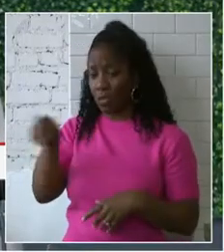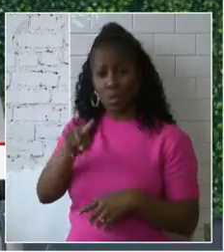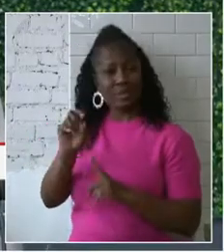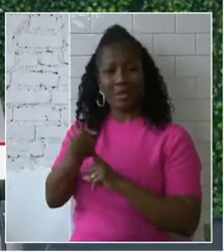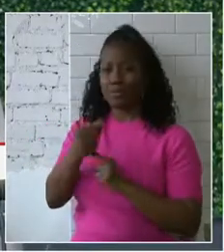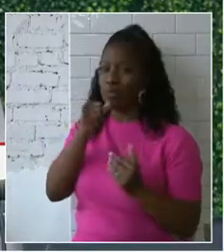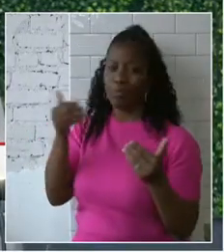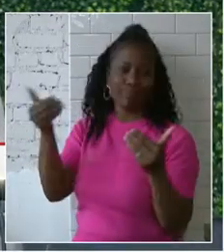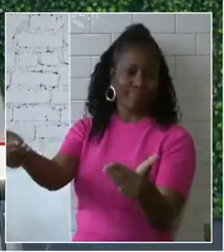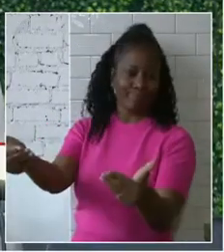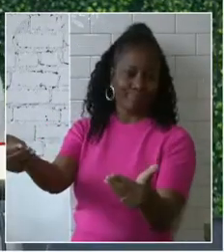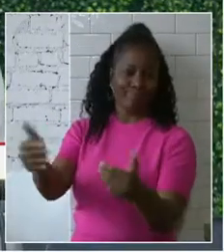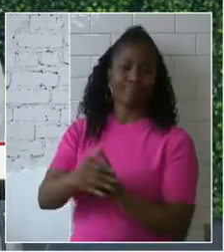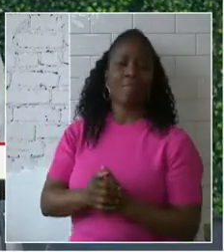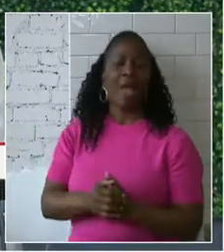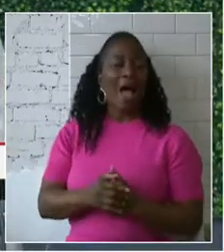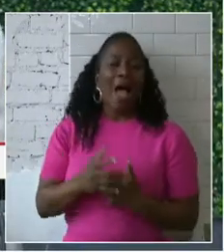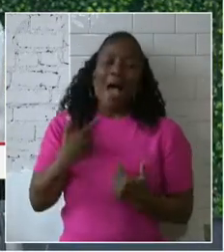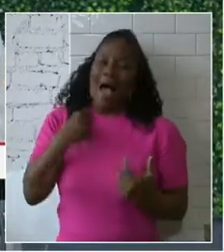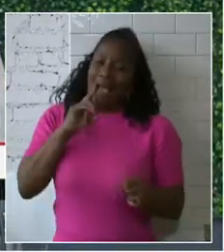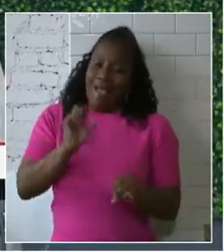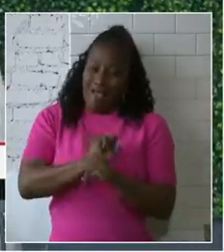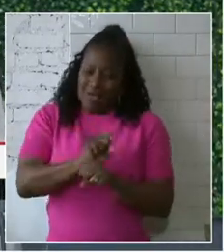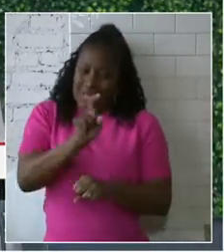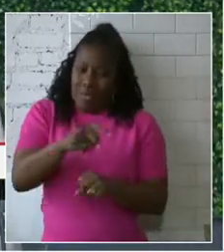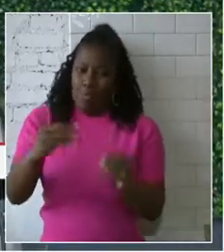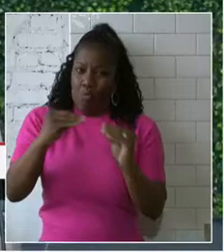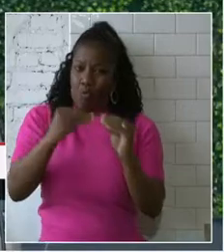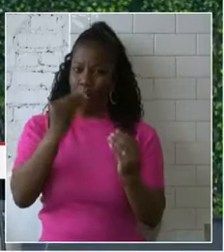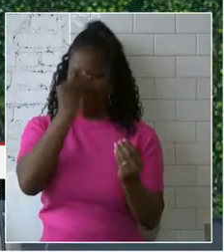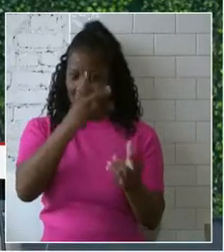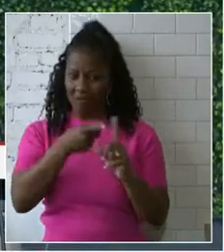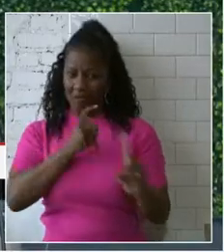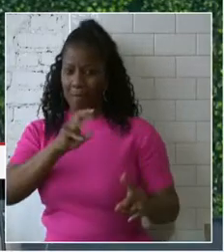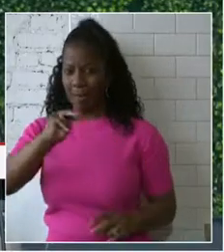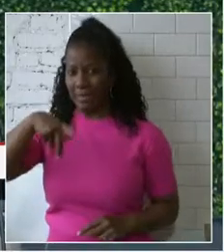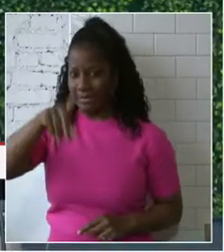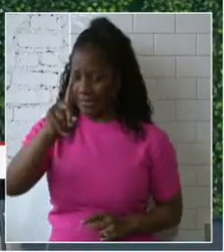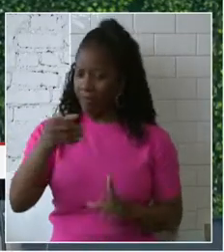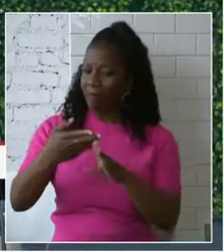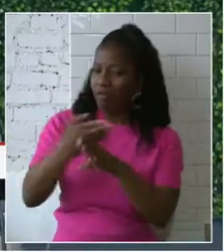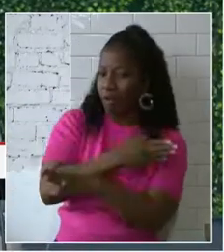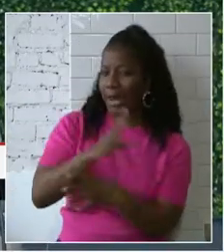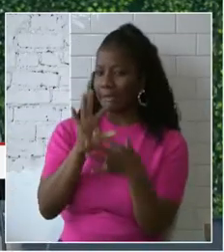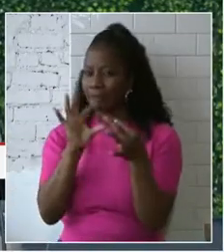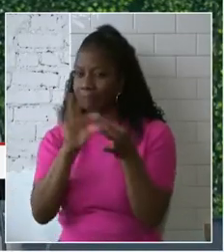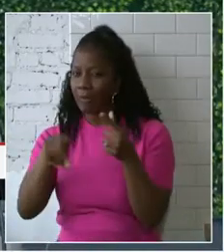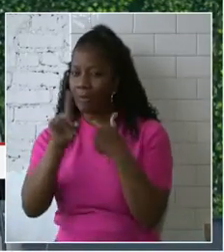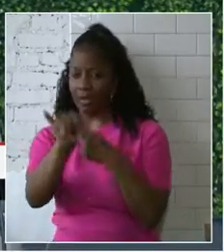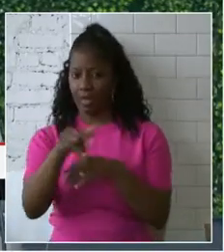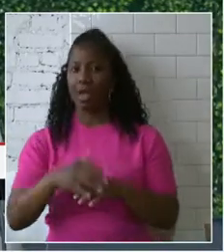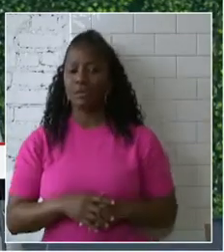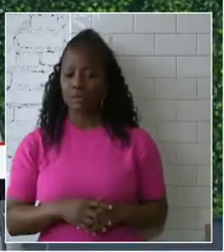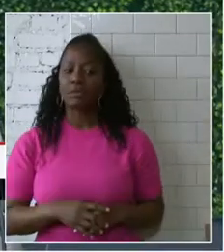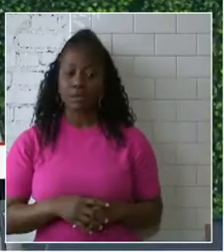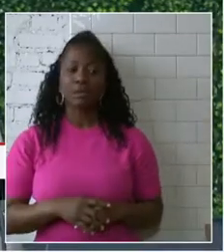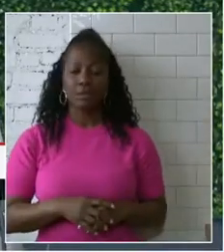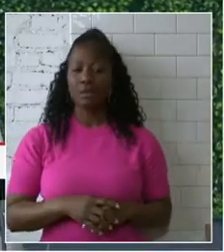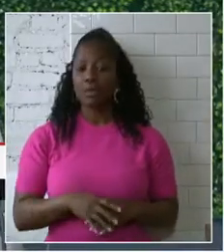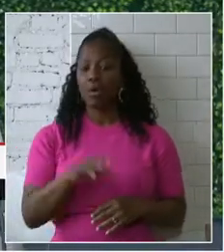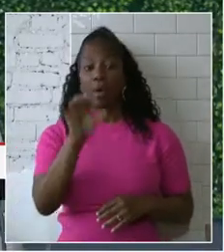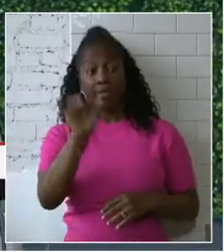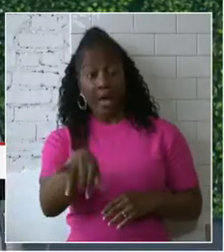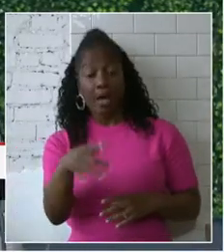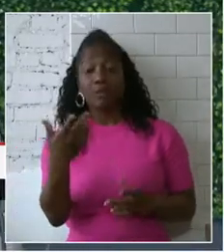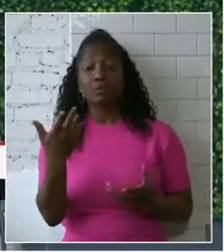proceed. I actually need to get a little bit more information from MPD before I can speak about that one or